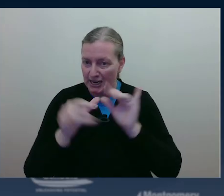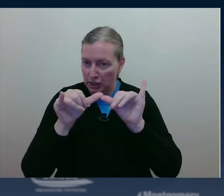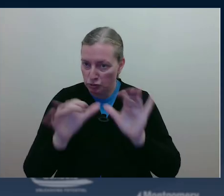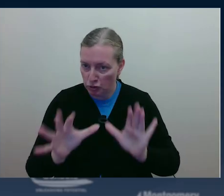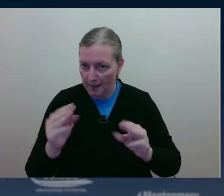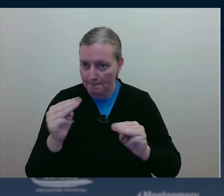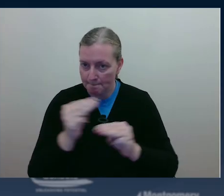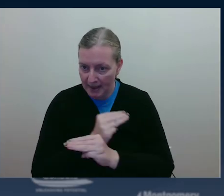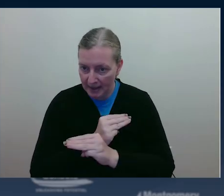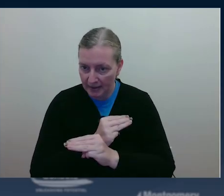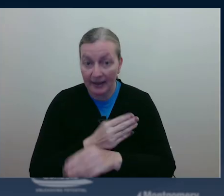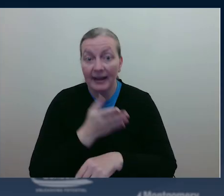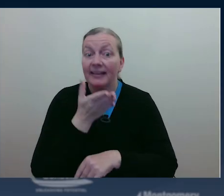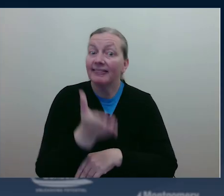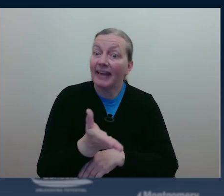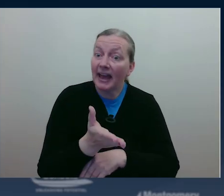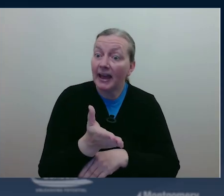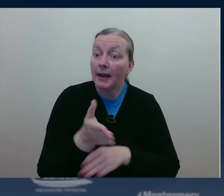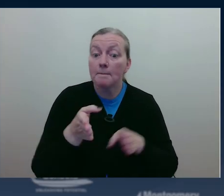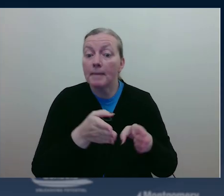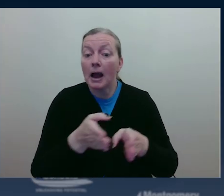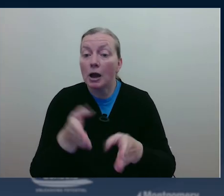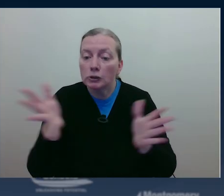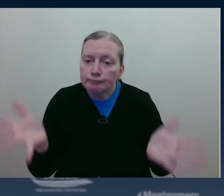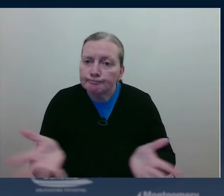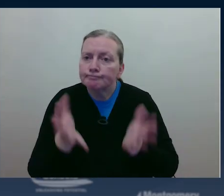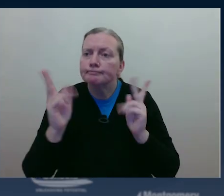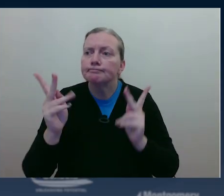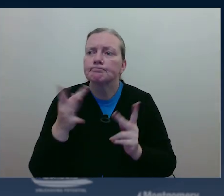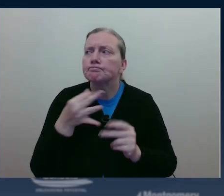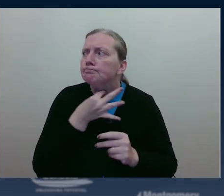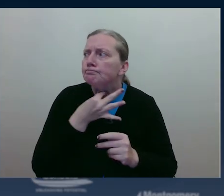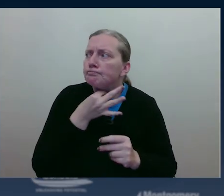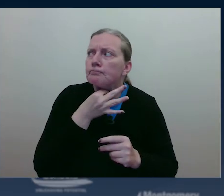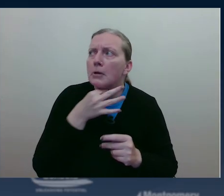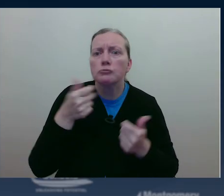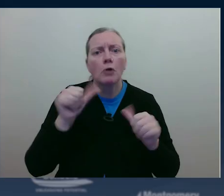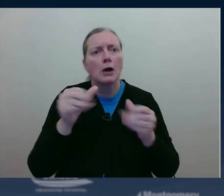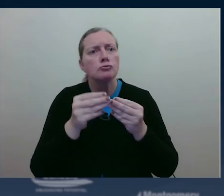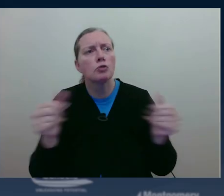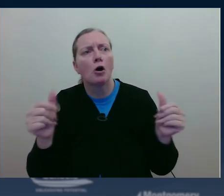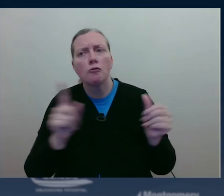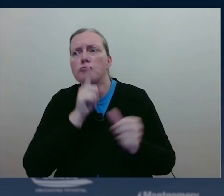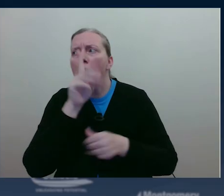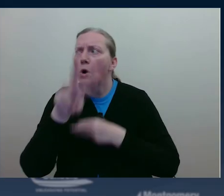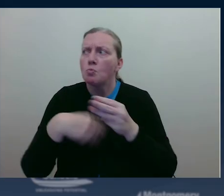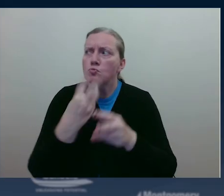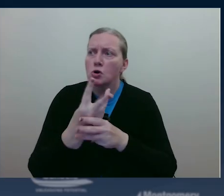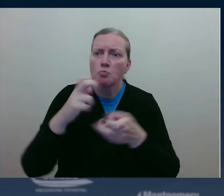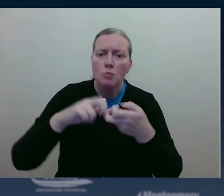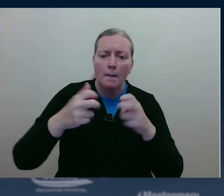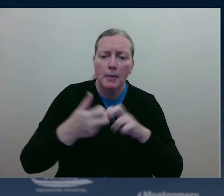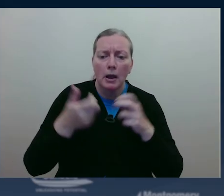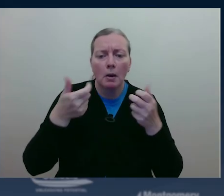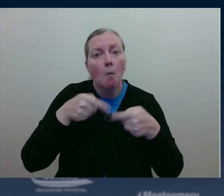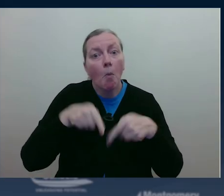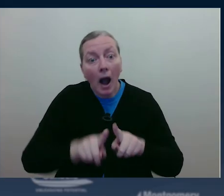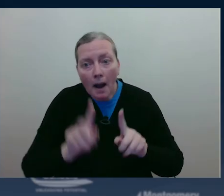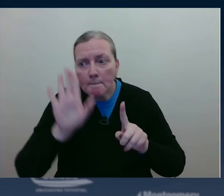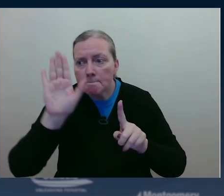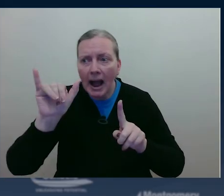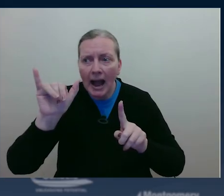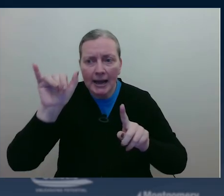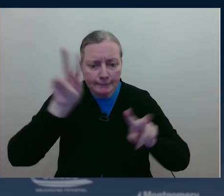ignite curiosity while students solve real-world problems through the innovation and experimentation. This theme will include